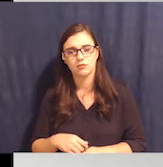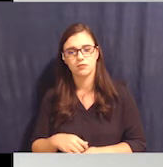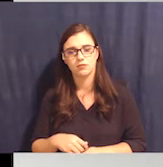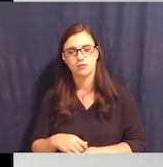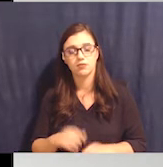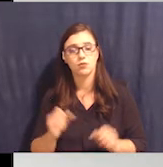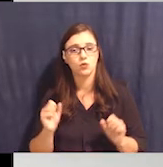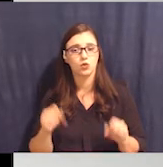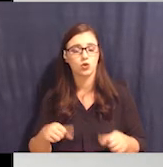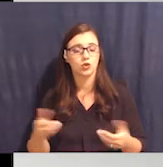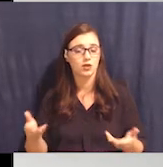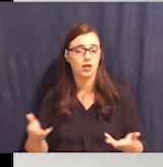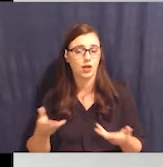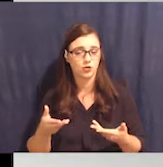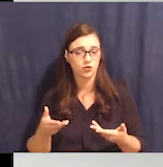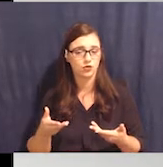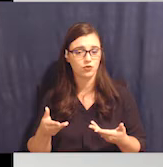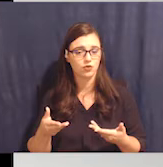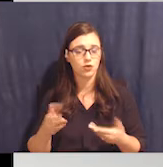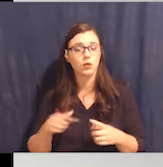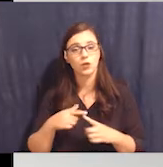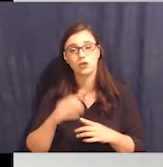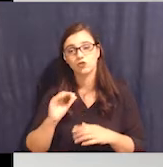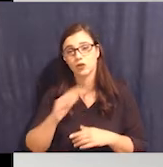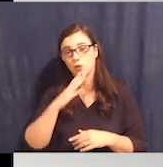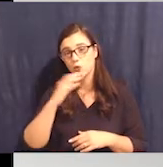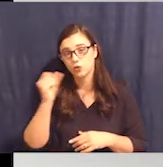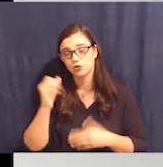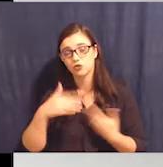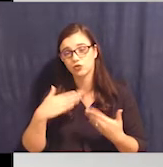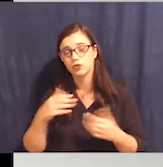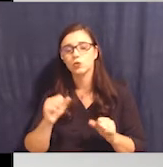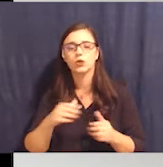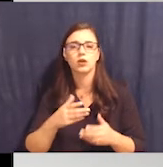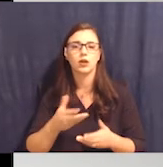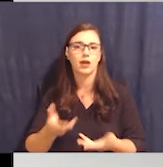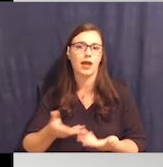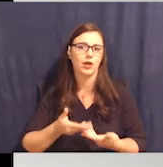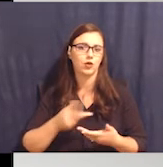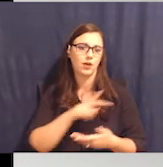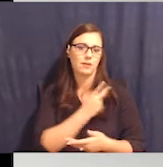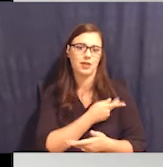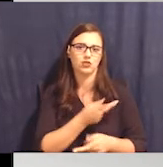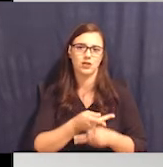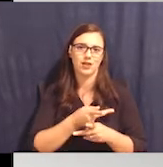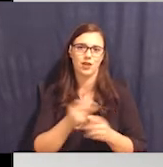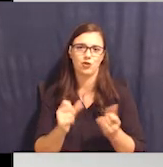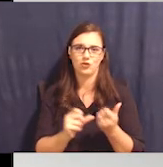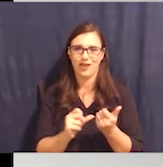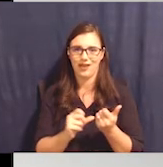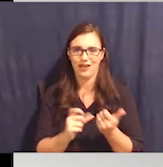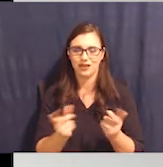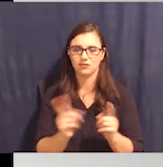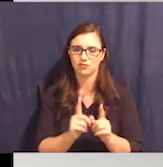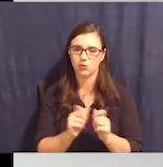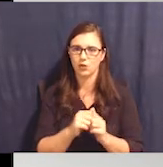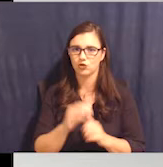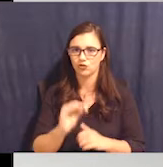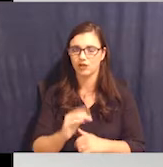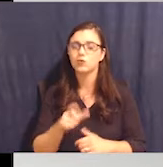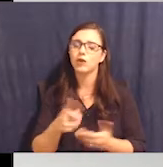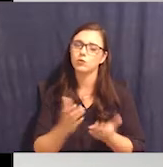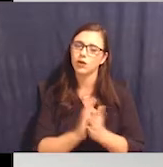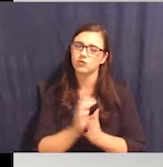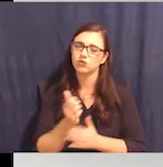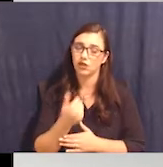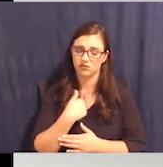You can hire, as your child gets older, hire a patient care aide to be with your